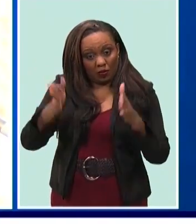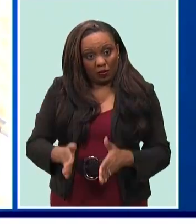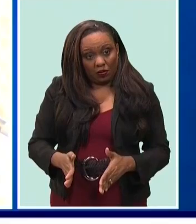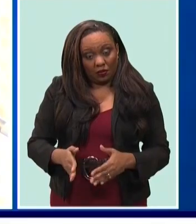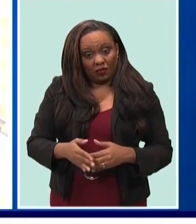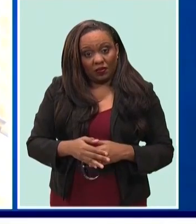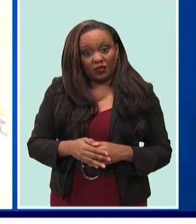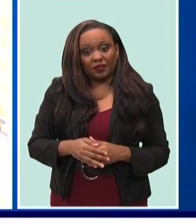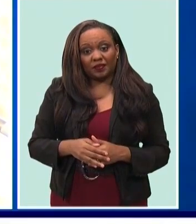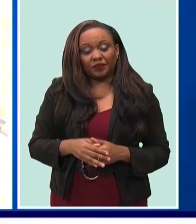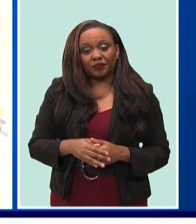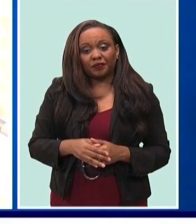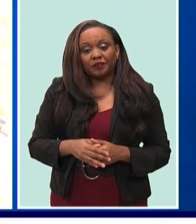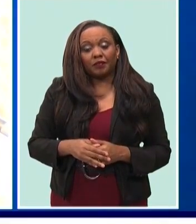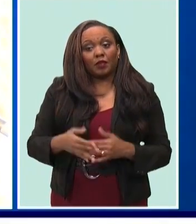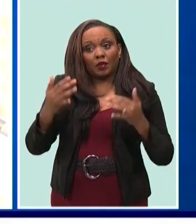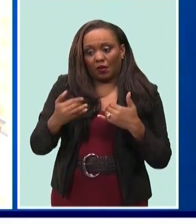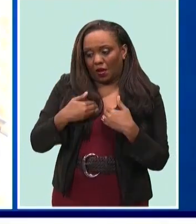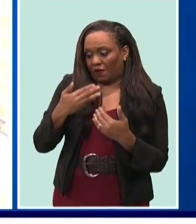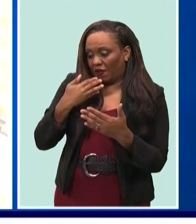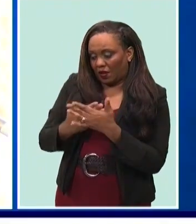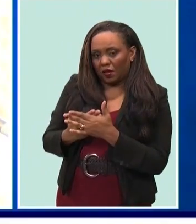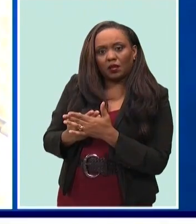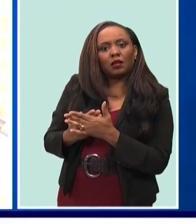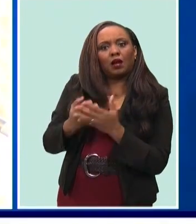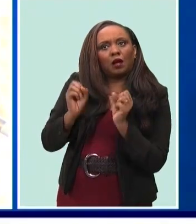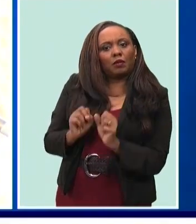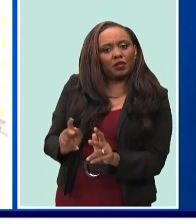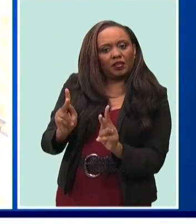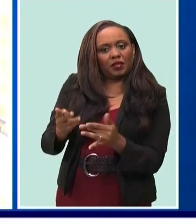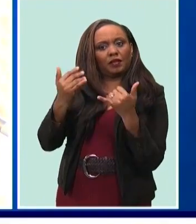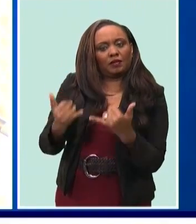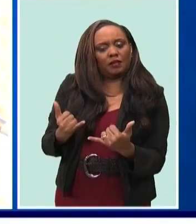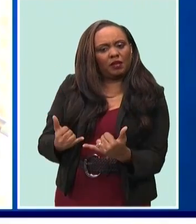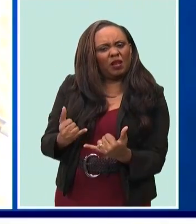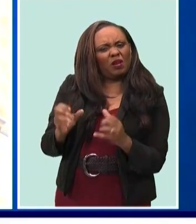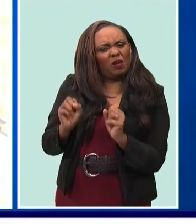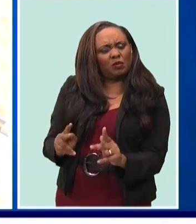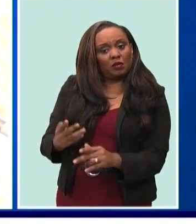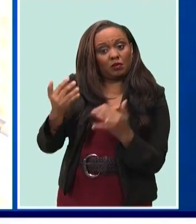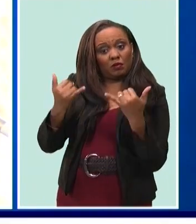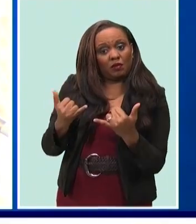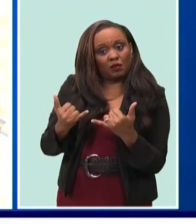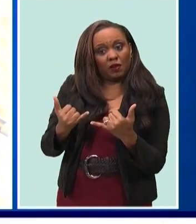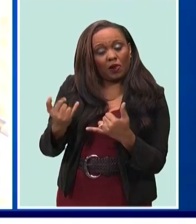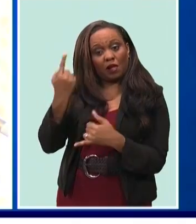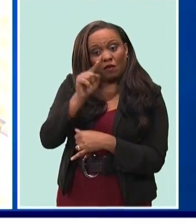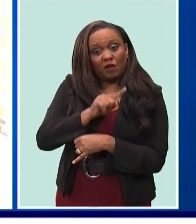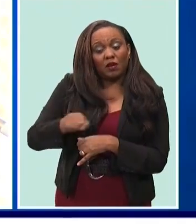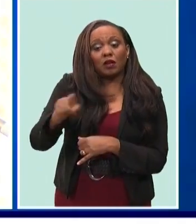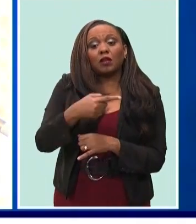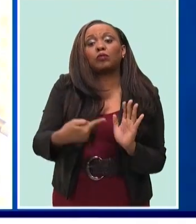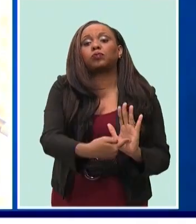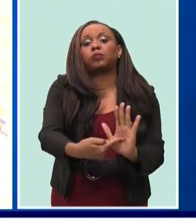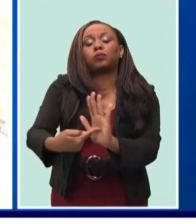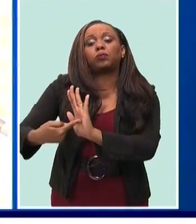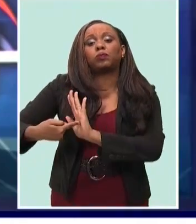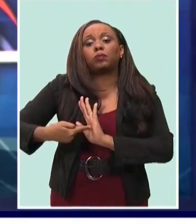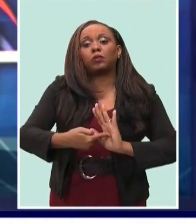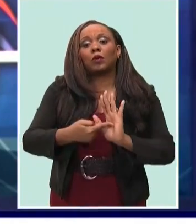have this opportunity, this once in a lifetime opportunity to carry your candle and light up the